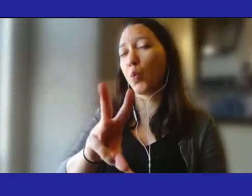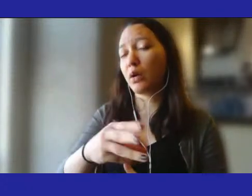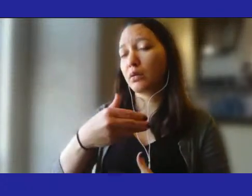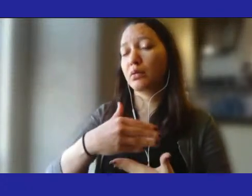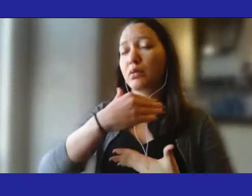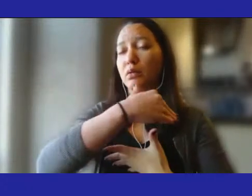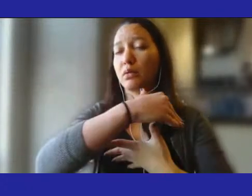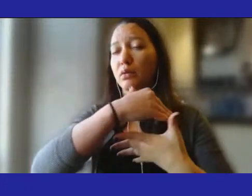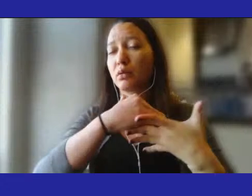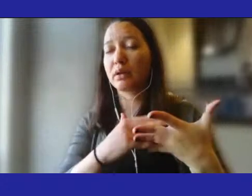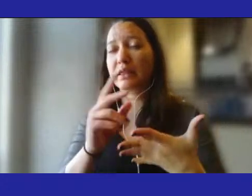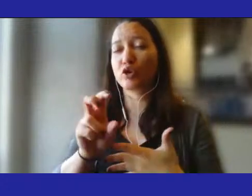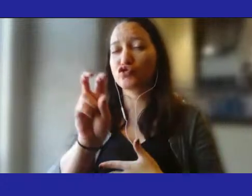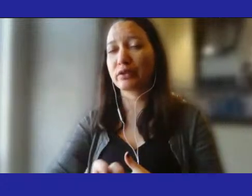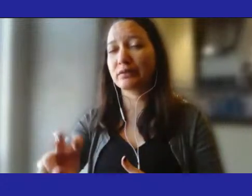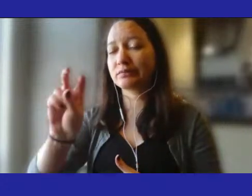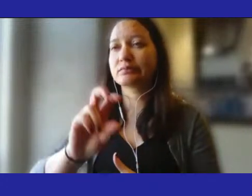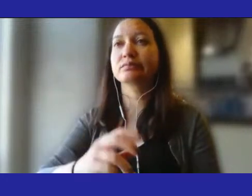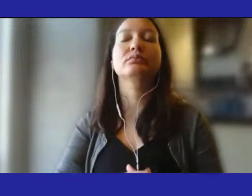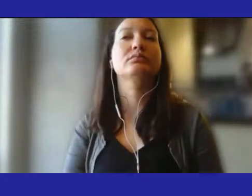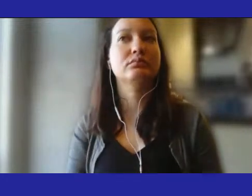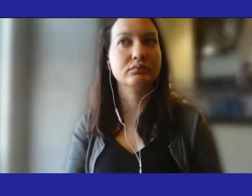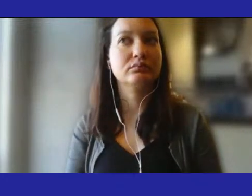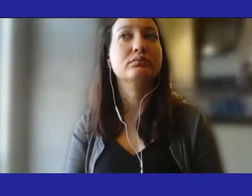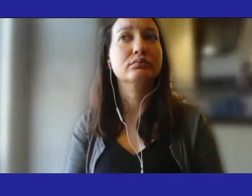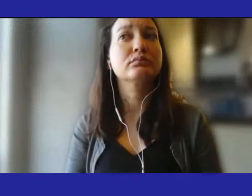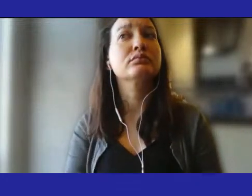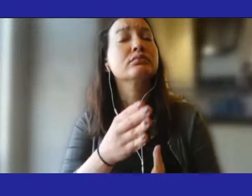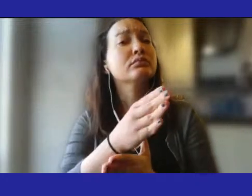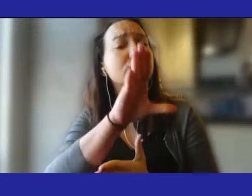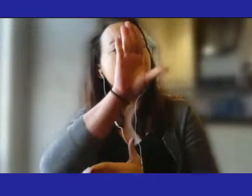patient's journey. But with that, there is some good news.